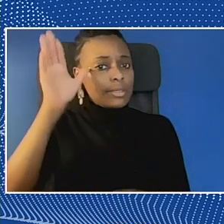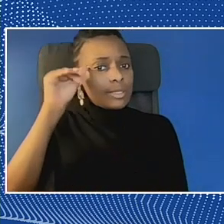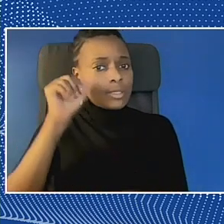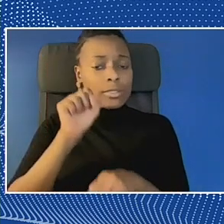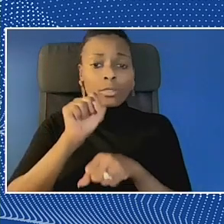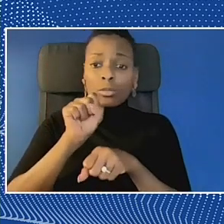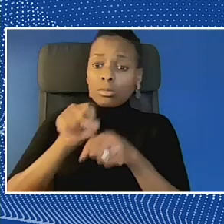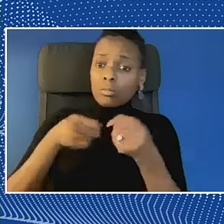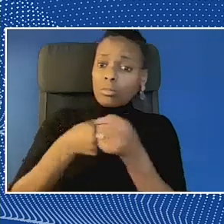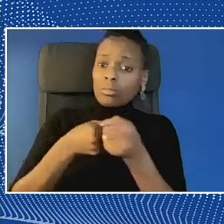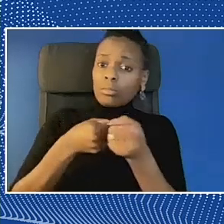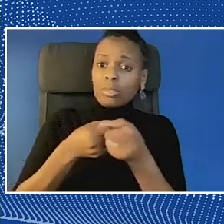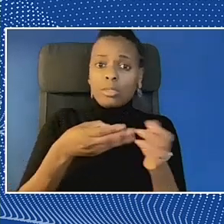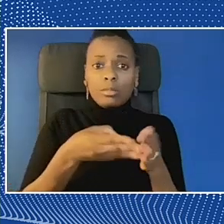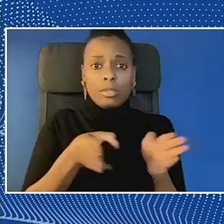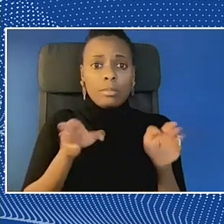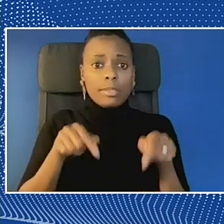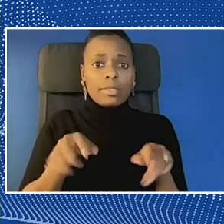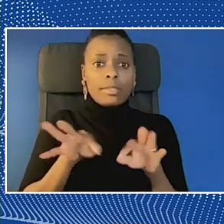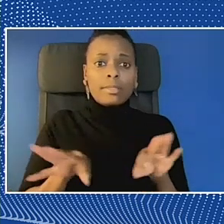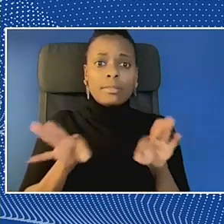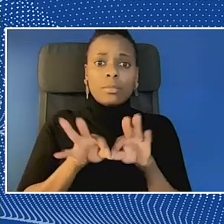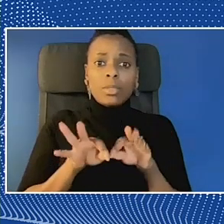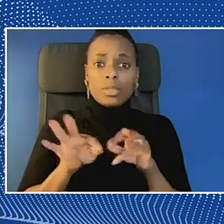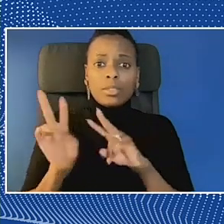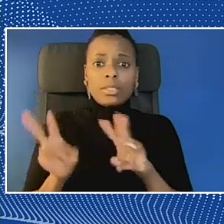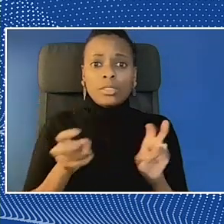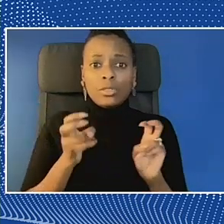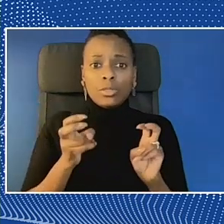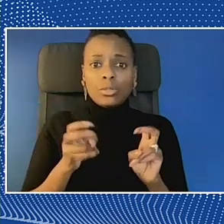very, very important issue.